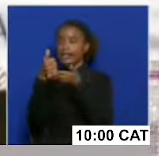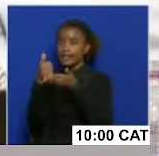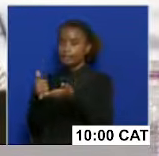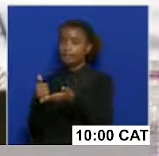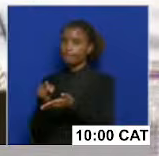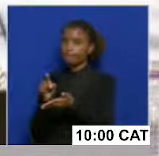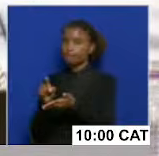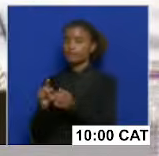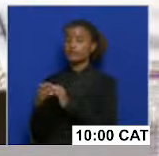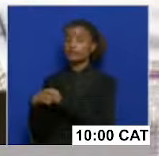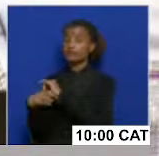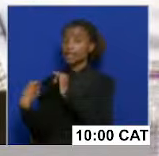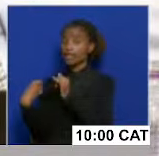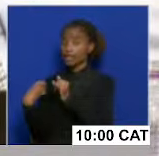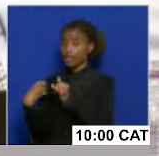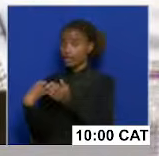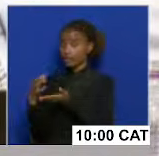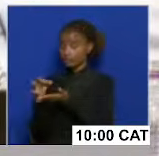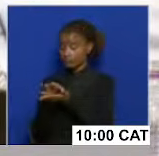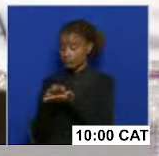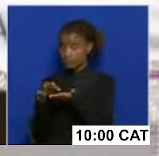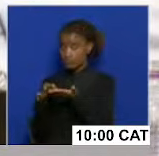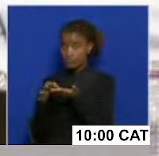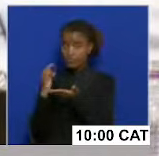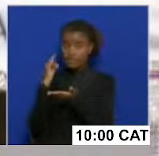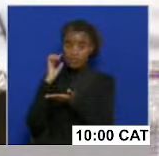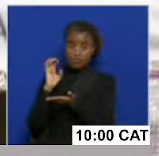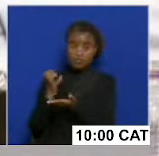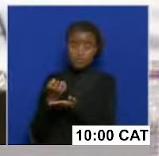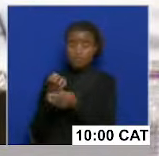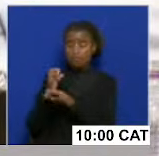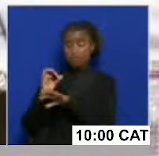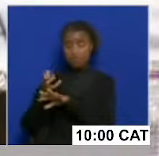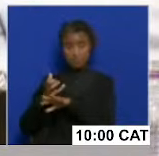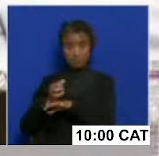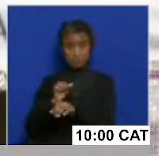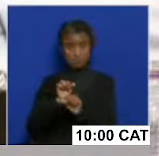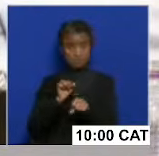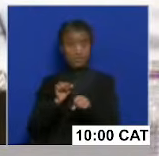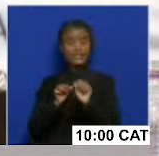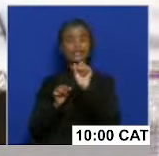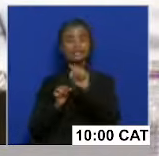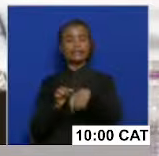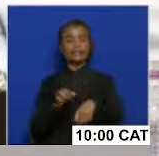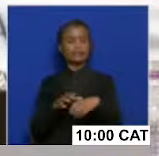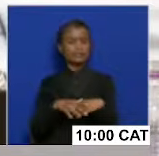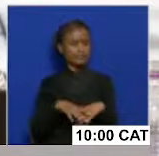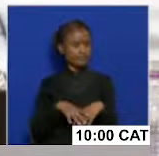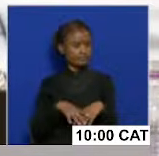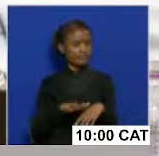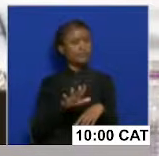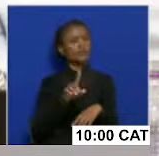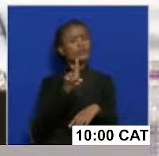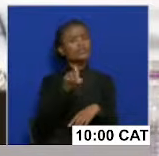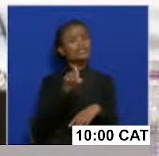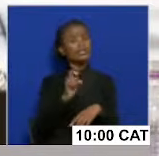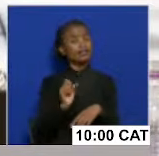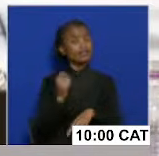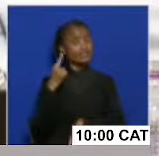Yes. My question to you is, was that the first time he had made such a request to you? So this particular